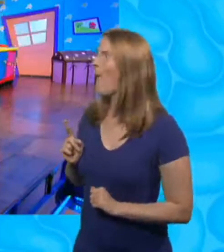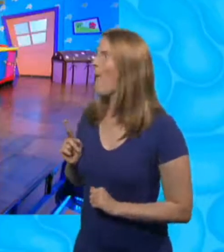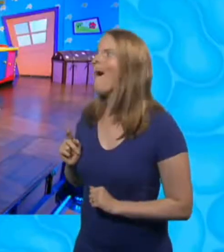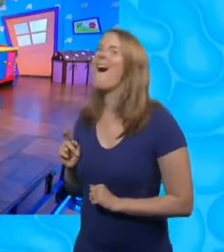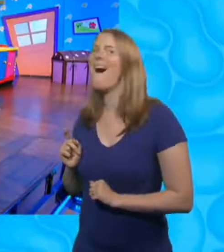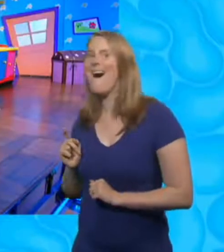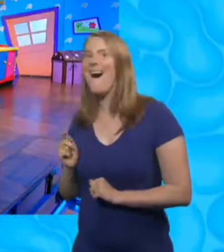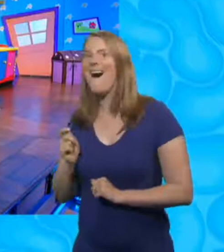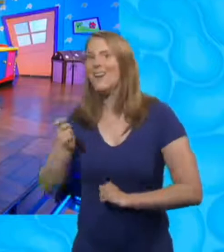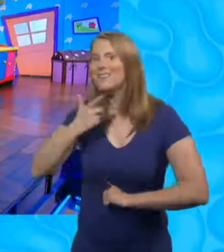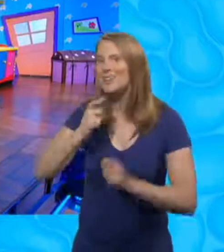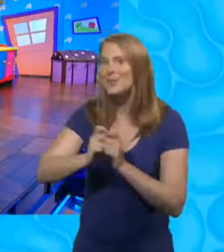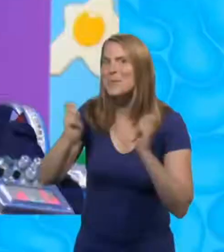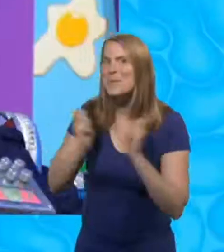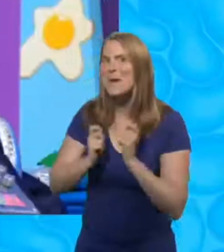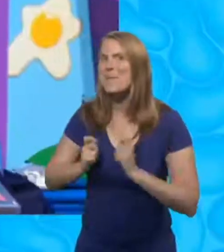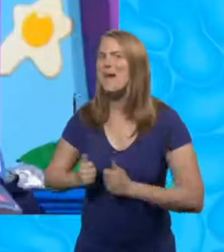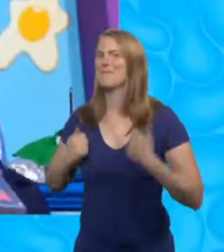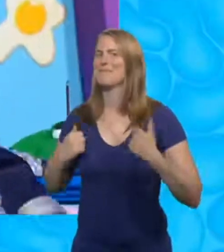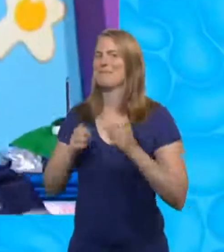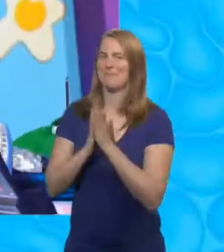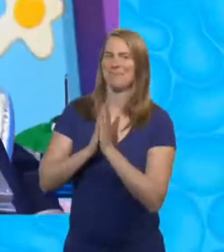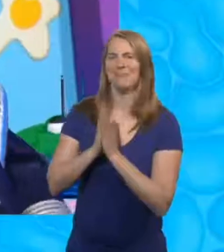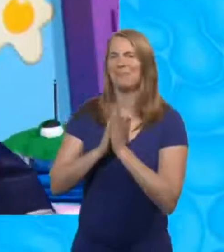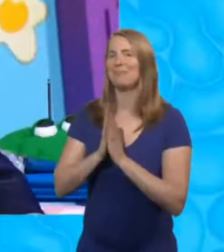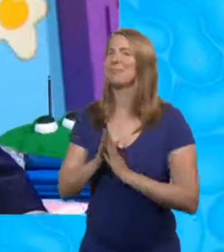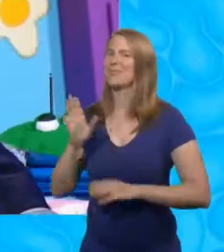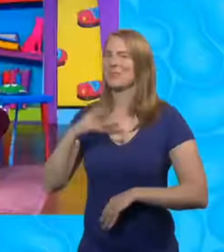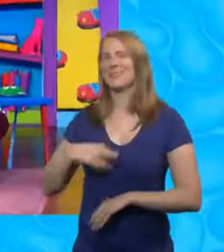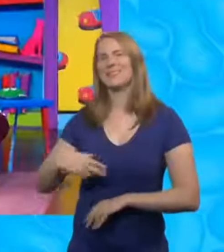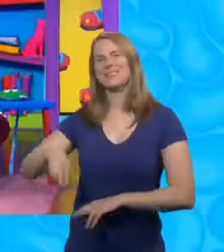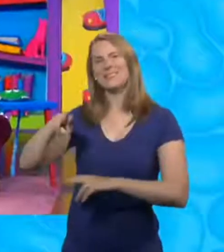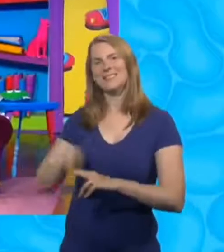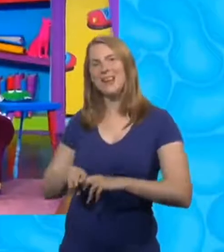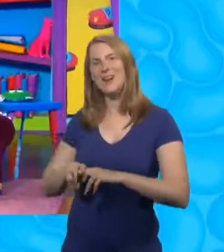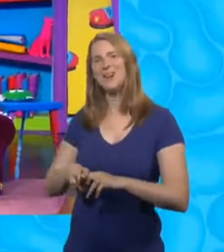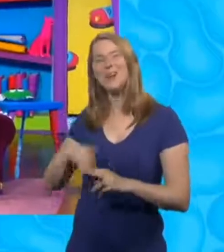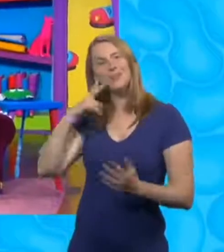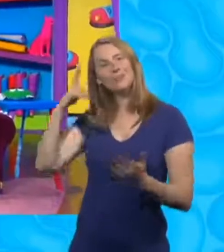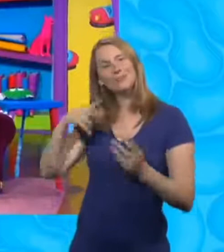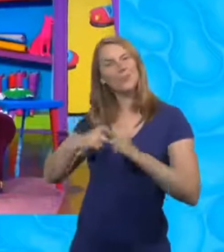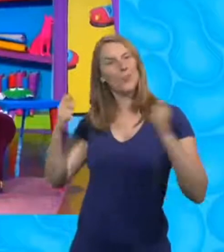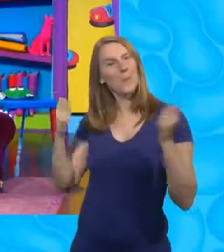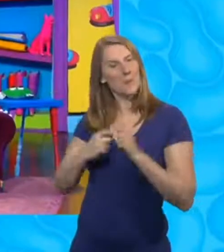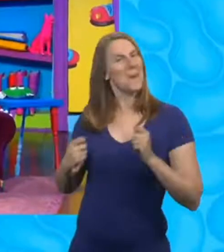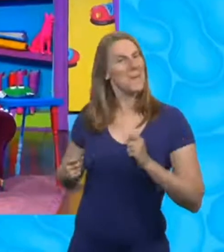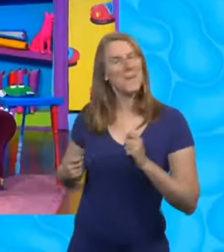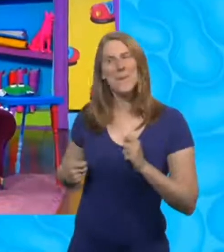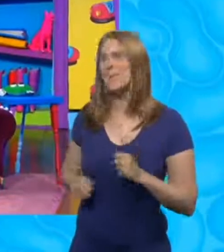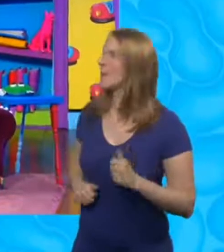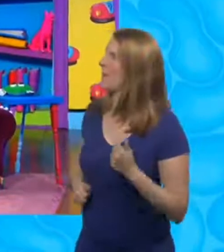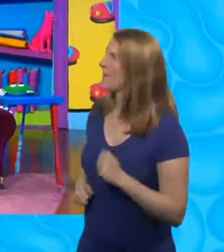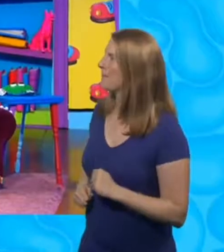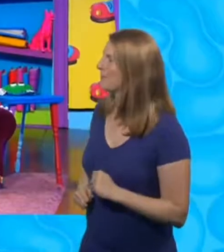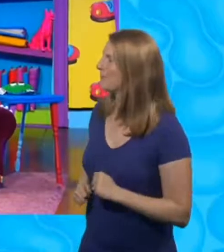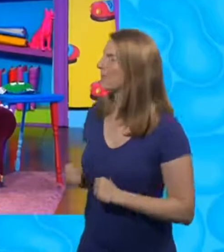It's the Justin times. Why don't we have a nice sit down on the couch, okay, and read the Justin times?